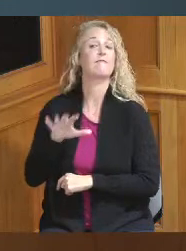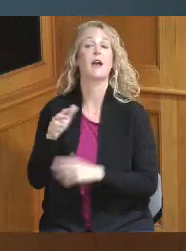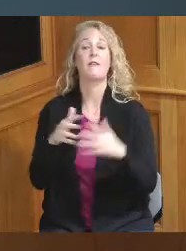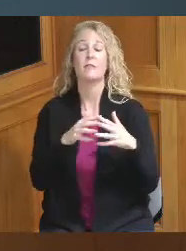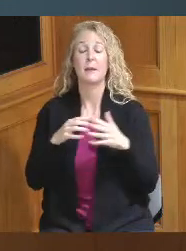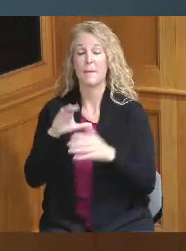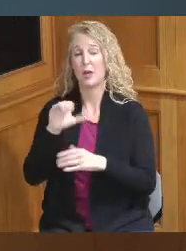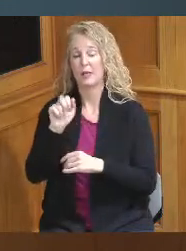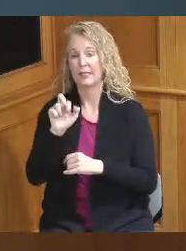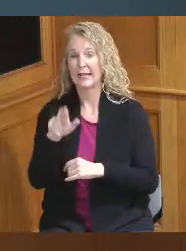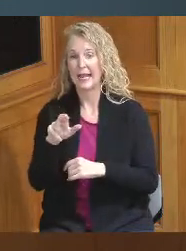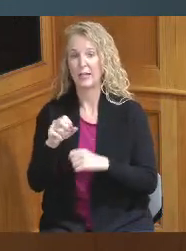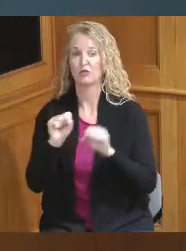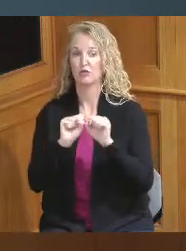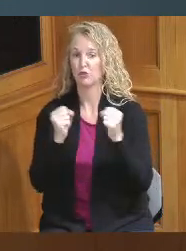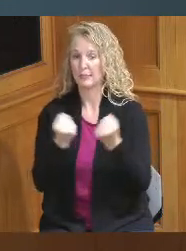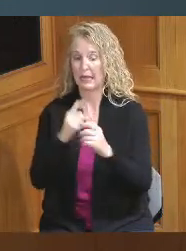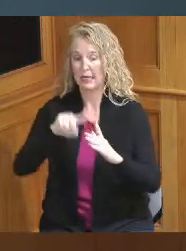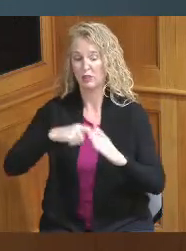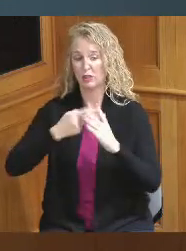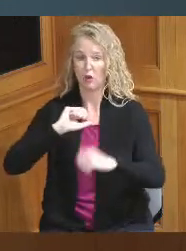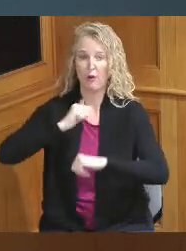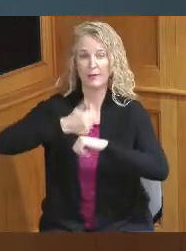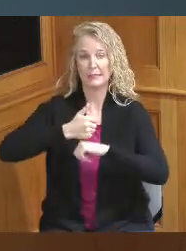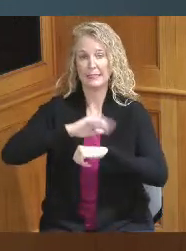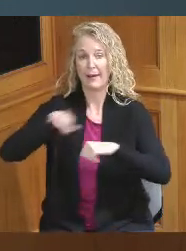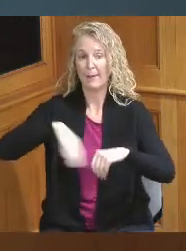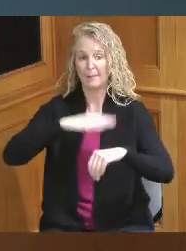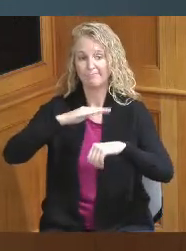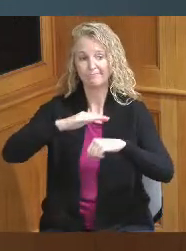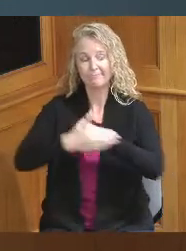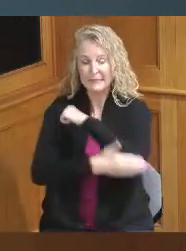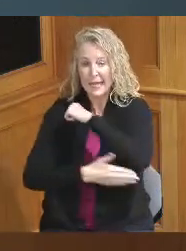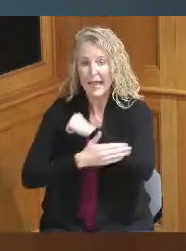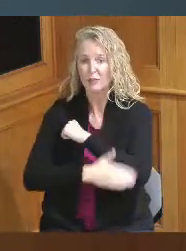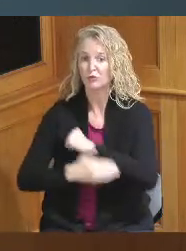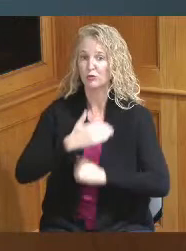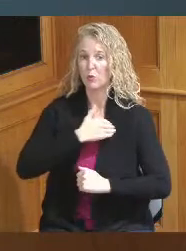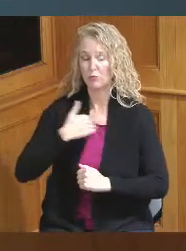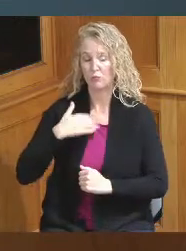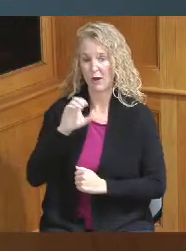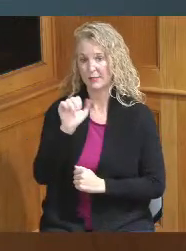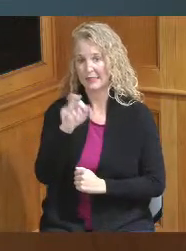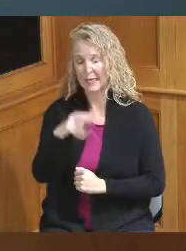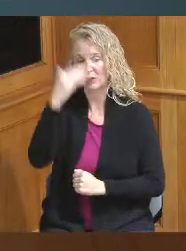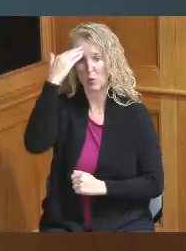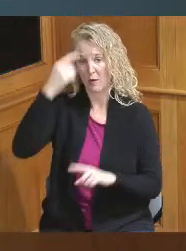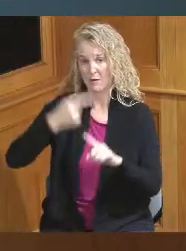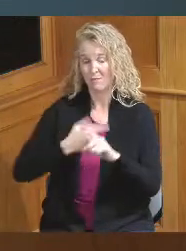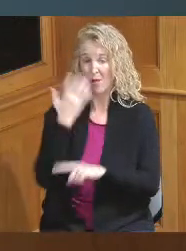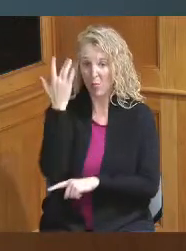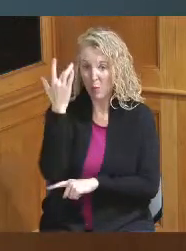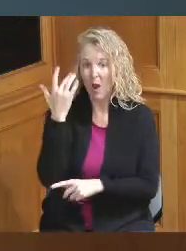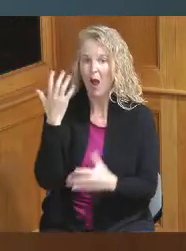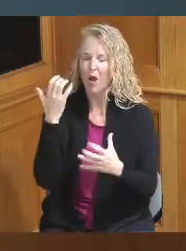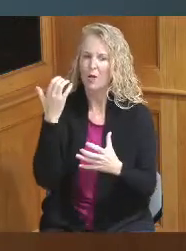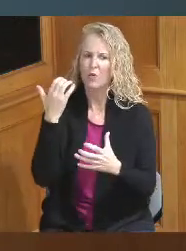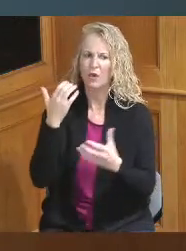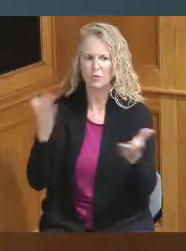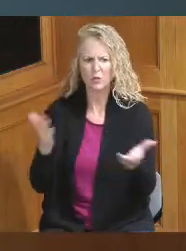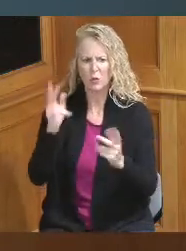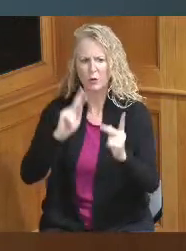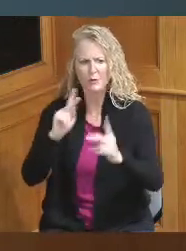American Cancer Society began National Breast Cancer Awareness Month as an annual campaign to raise awareness about